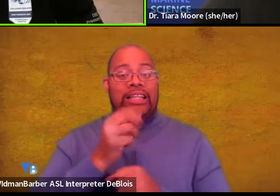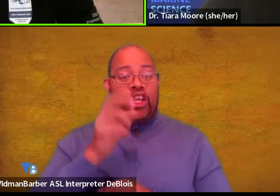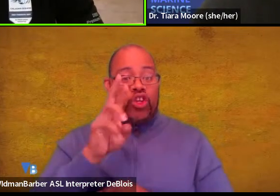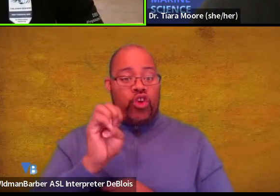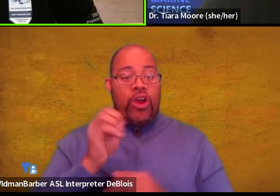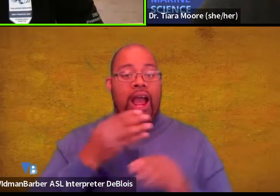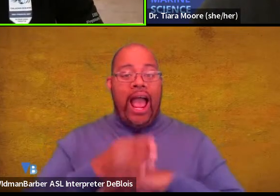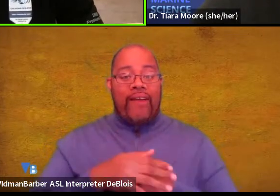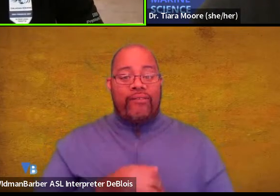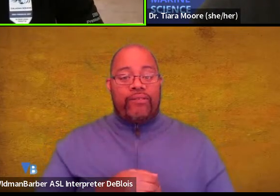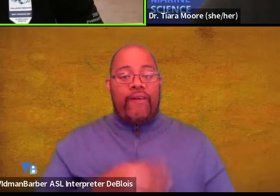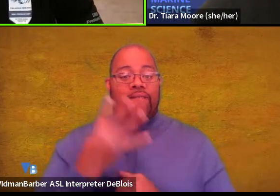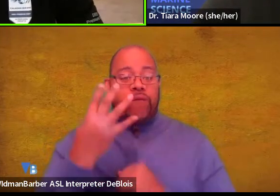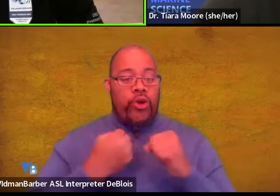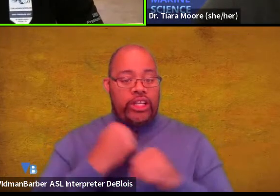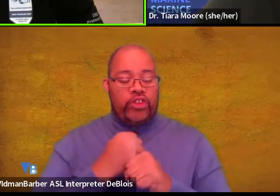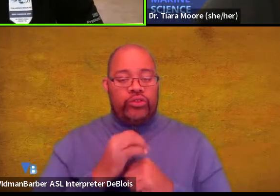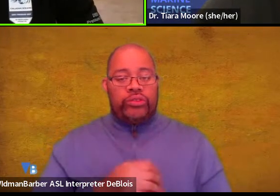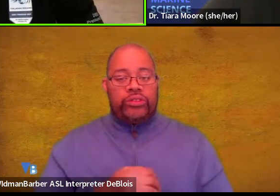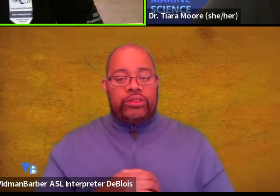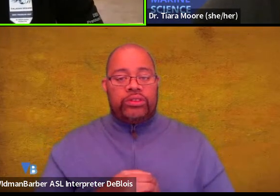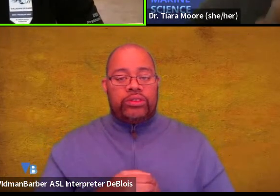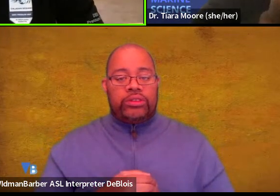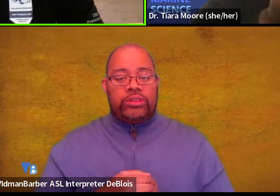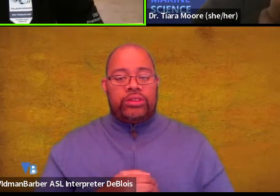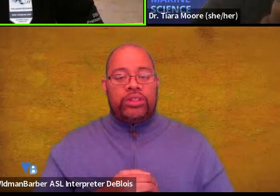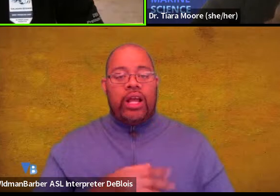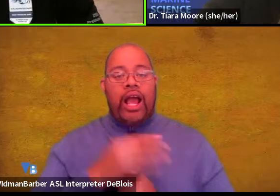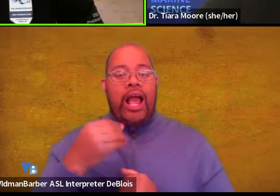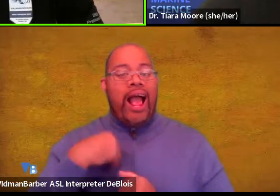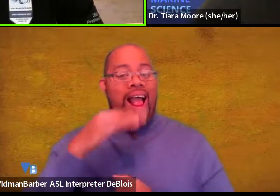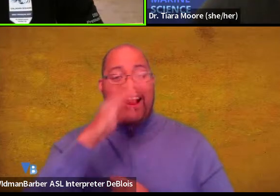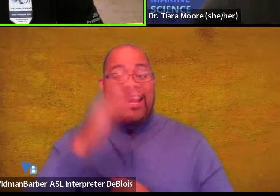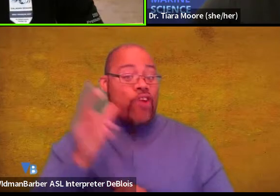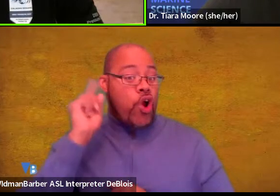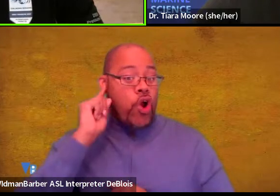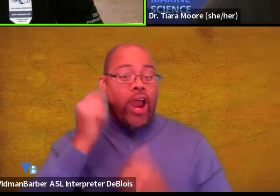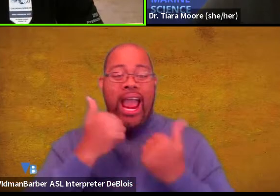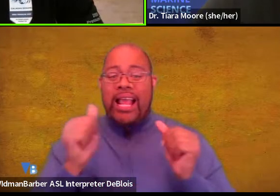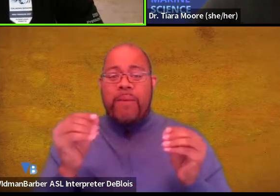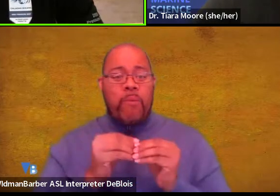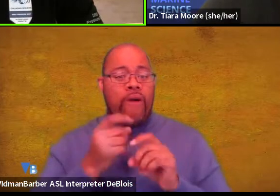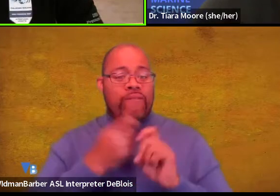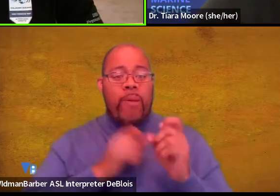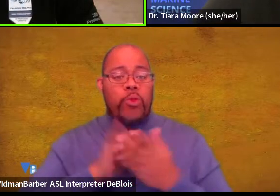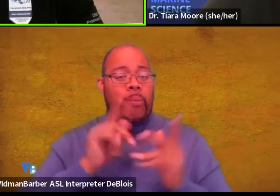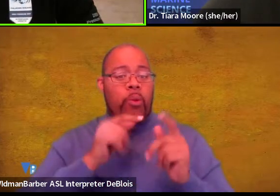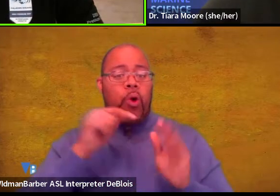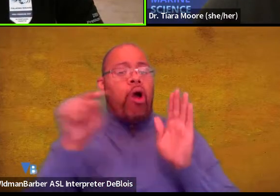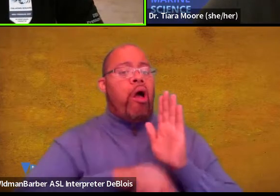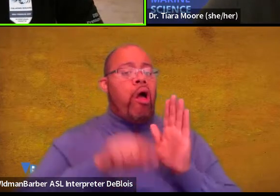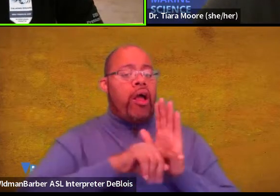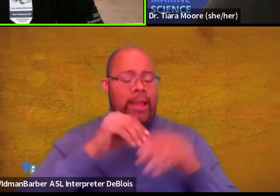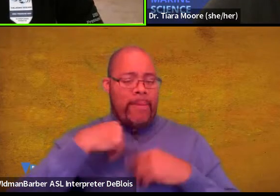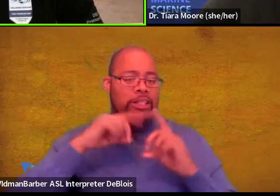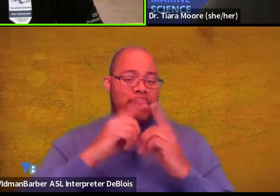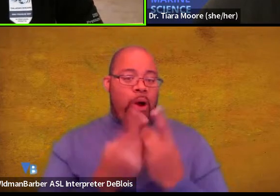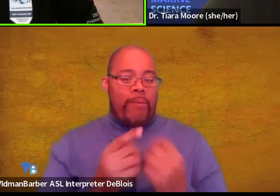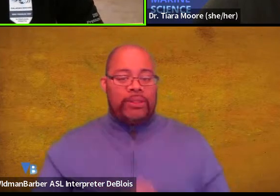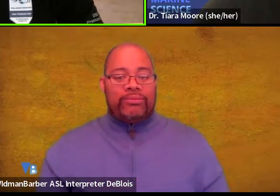tenure after 4 years. And I never heard anything more from those detractors in my